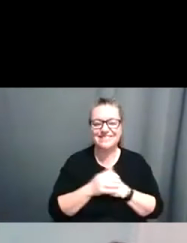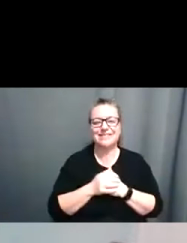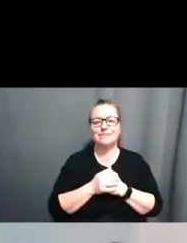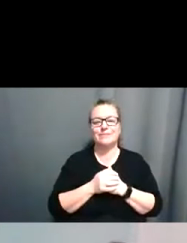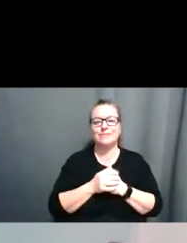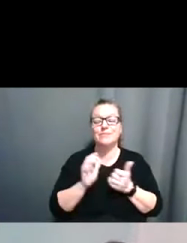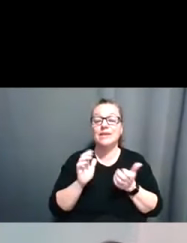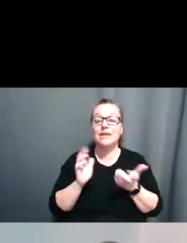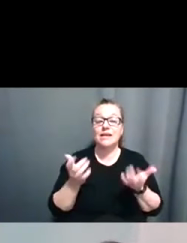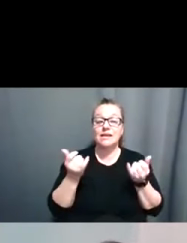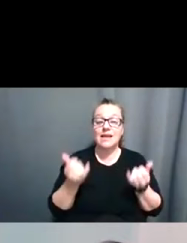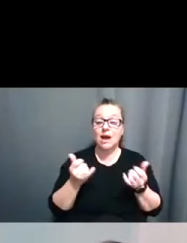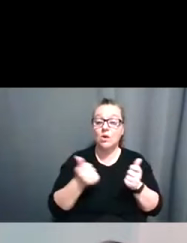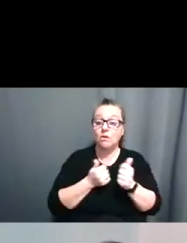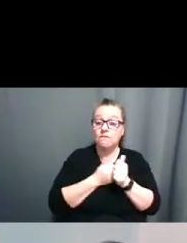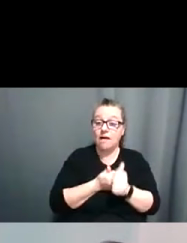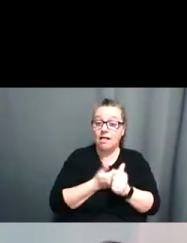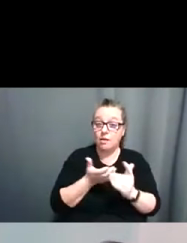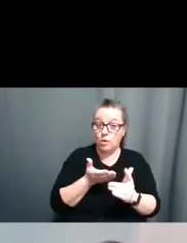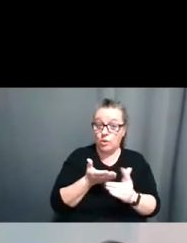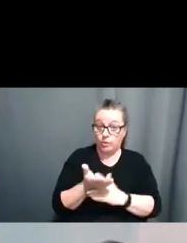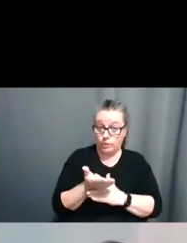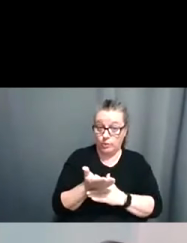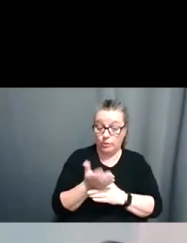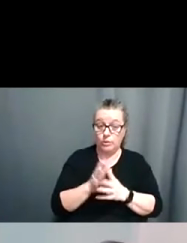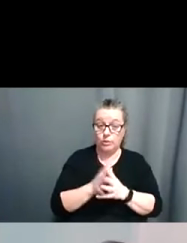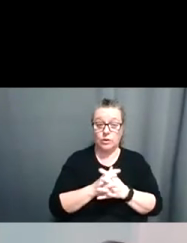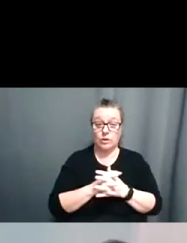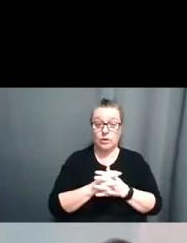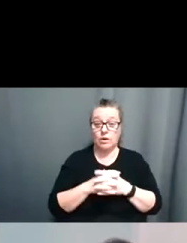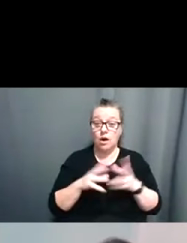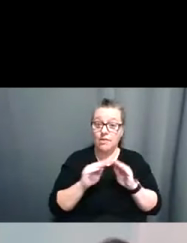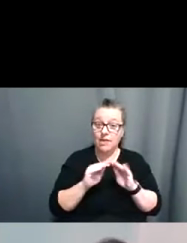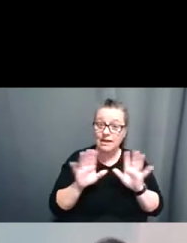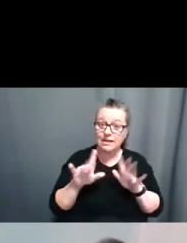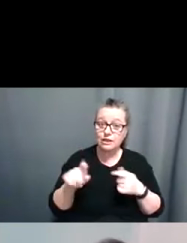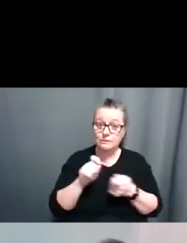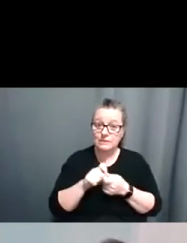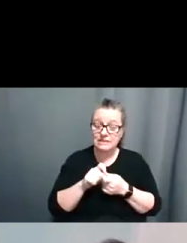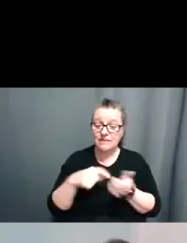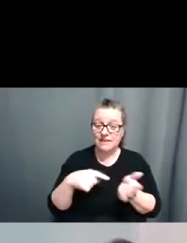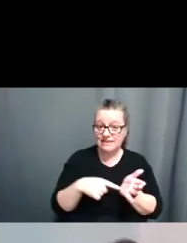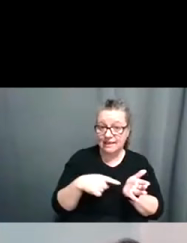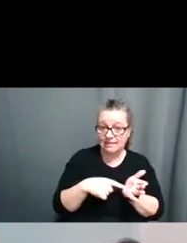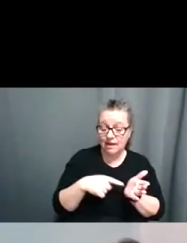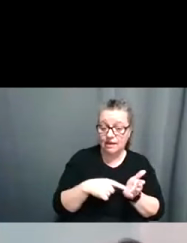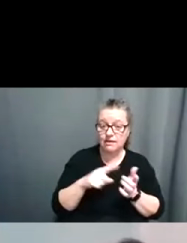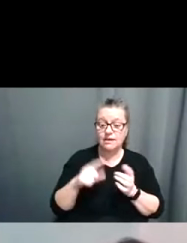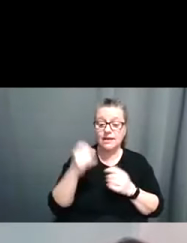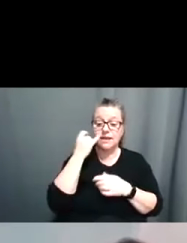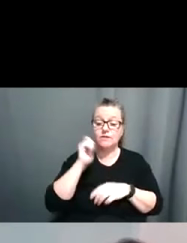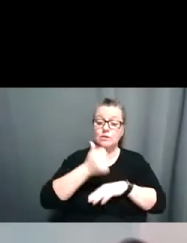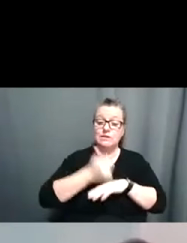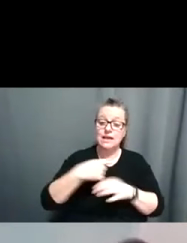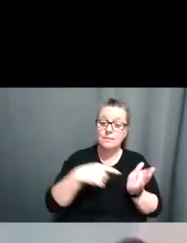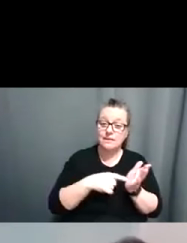How about follow through from you, the leader, on that clear, specific deadline? If you set a deadline for noon